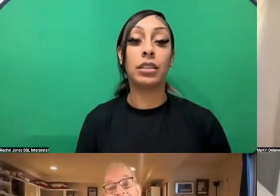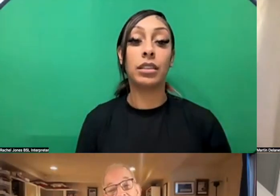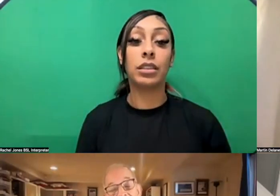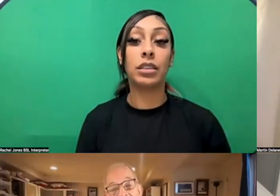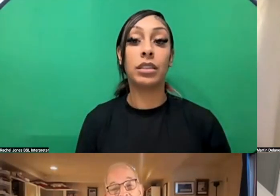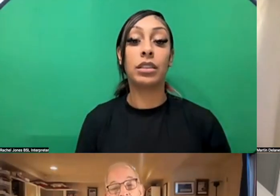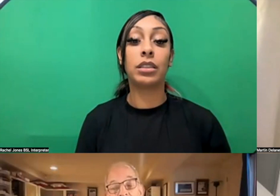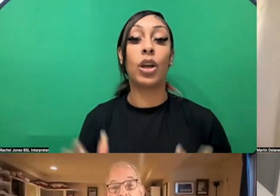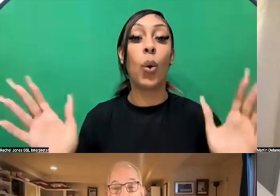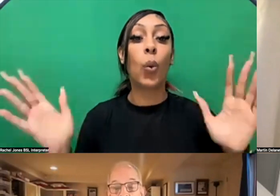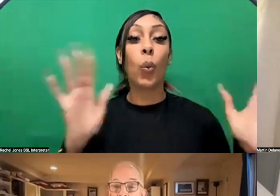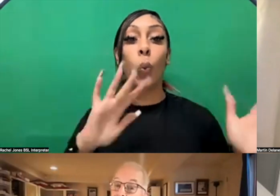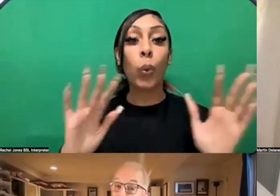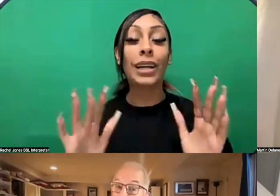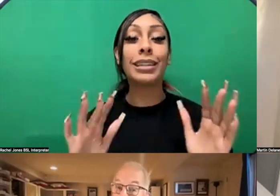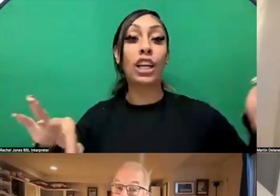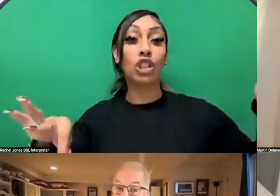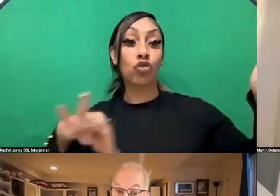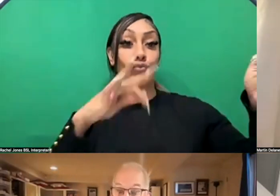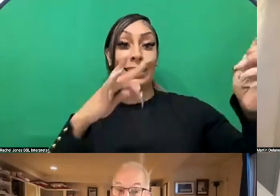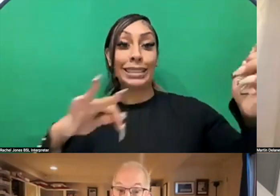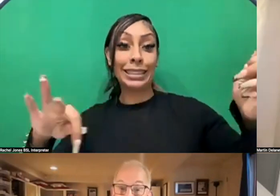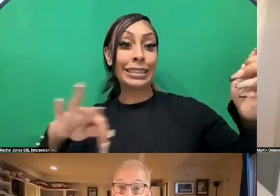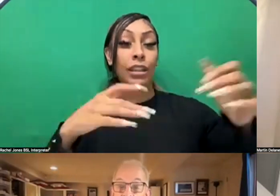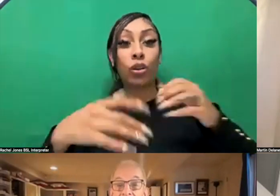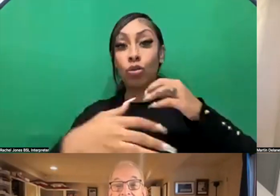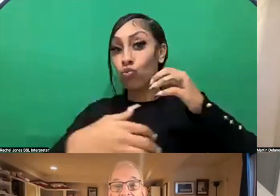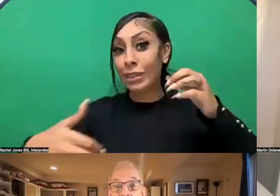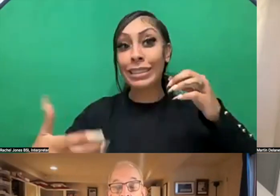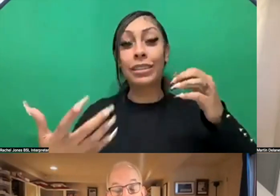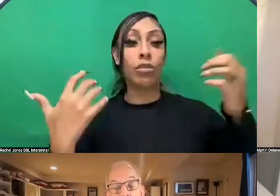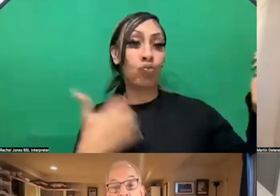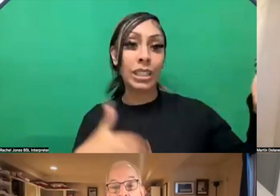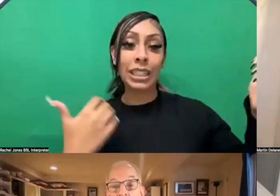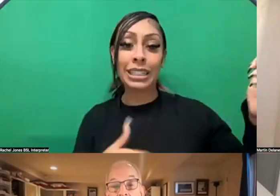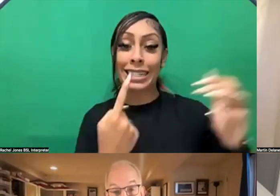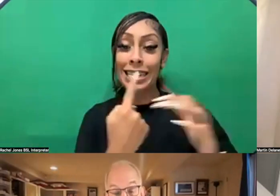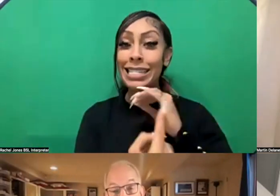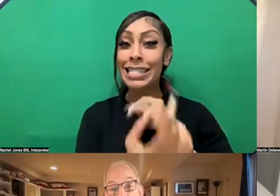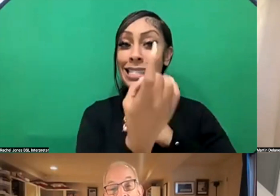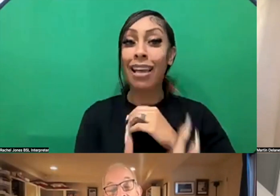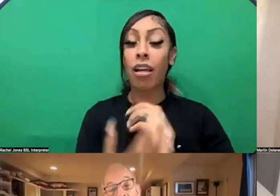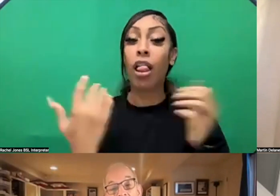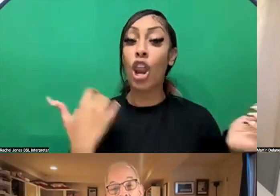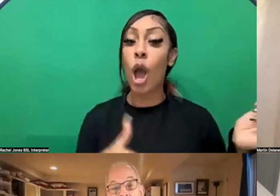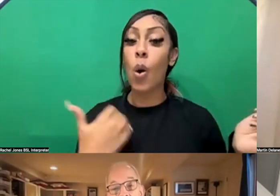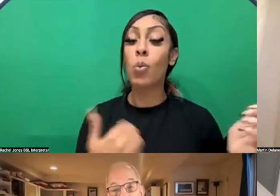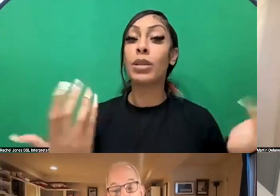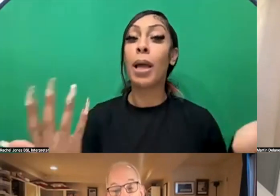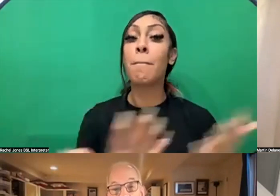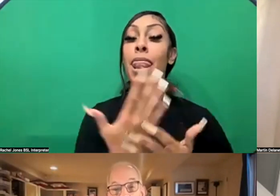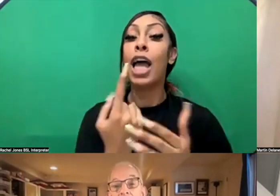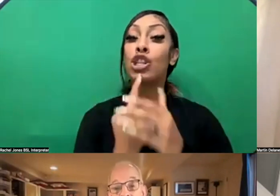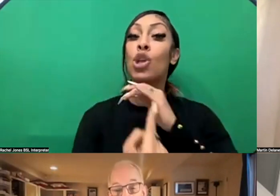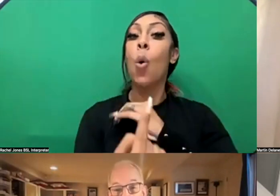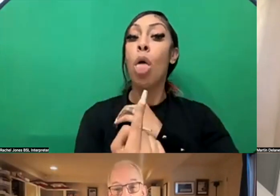wind and bowstring instruments, which are single note instruments. People use them to play solos. And so these are